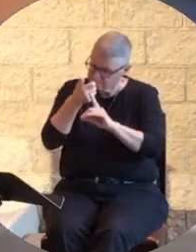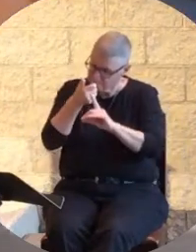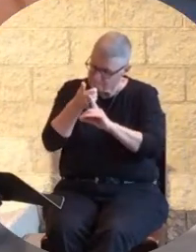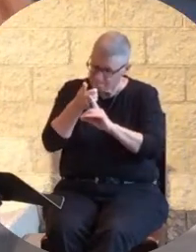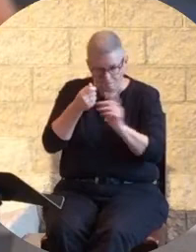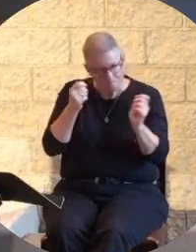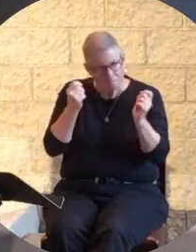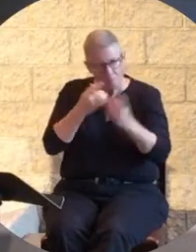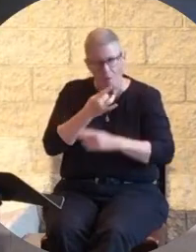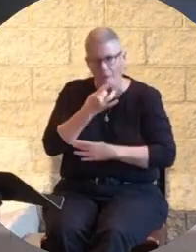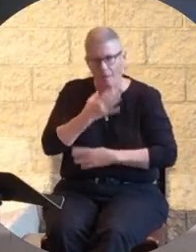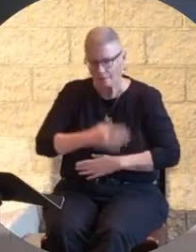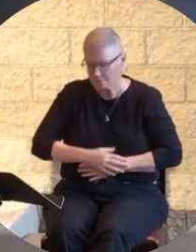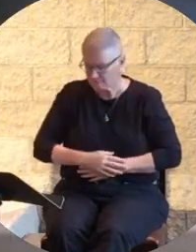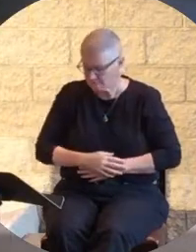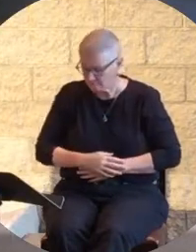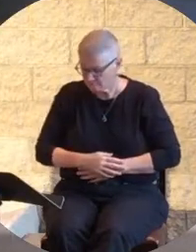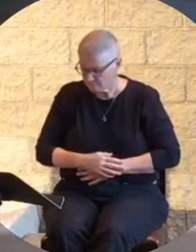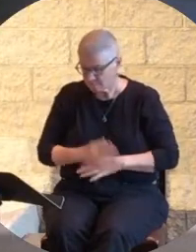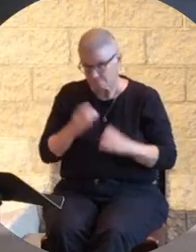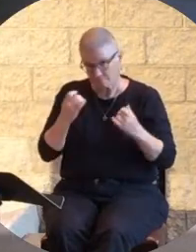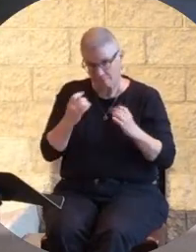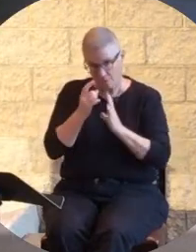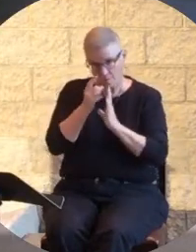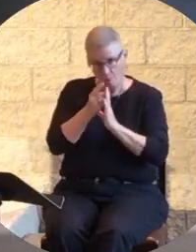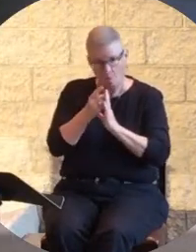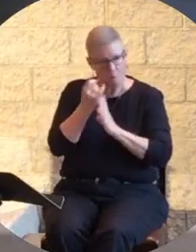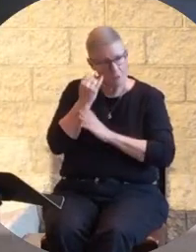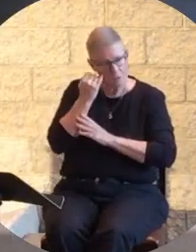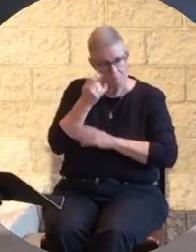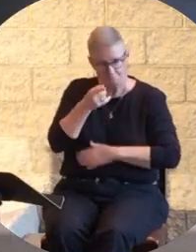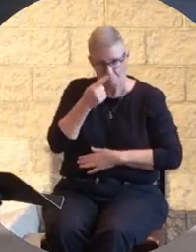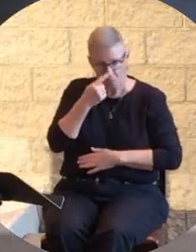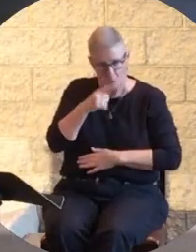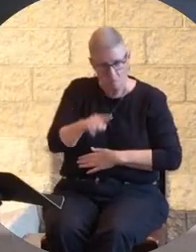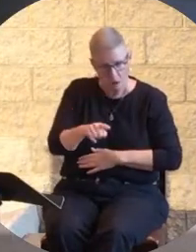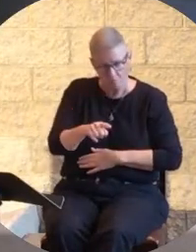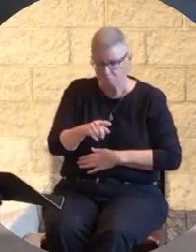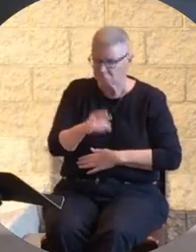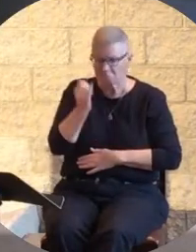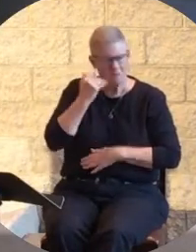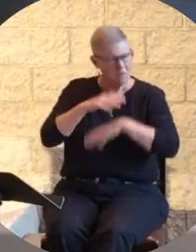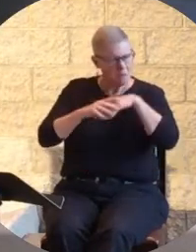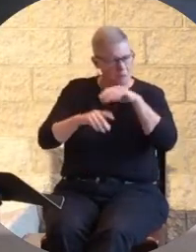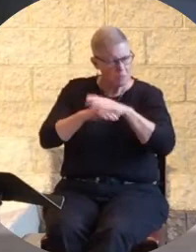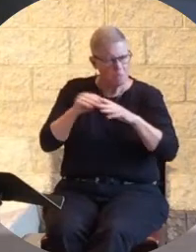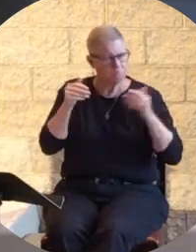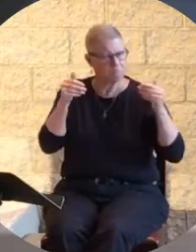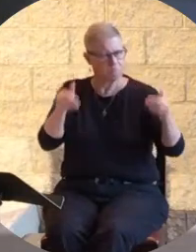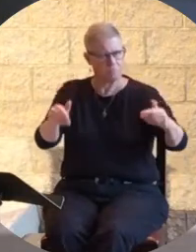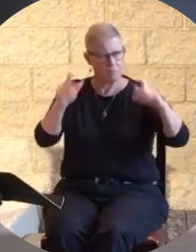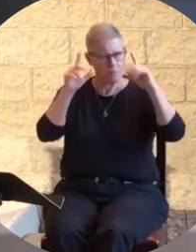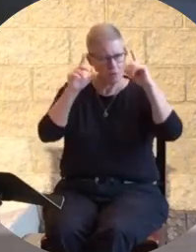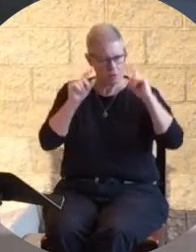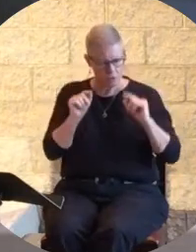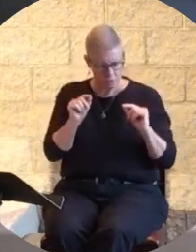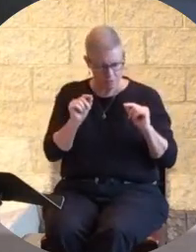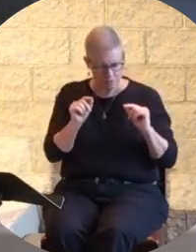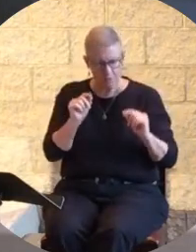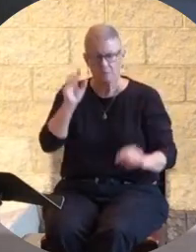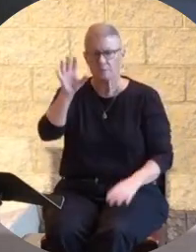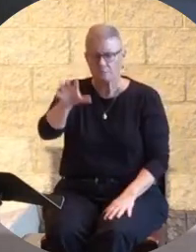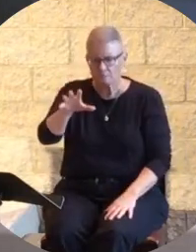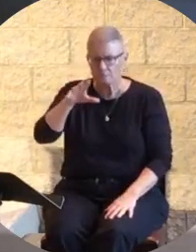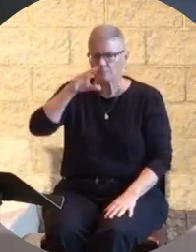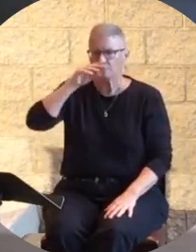And so at this moment, if you would, if it's comfortable for you, close your eyes. Take that deep, deep breath.